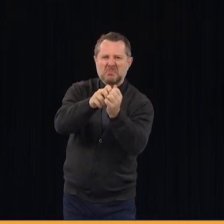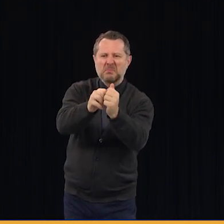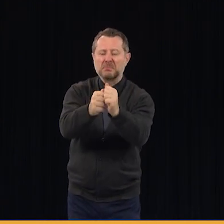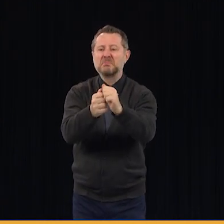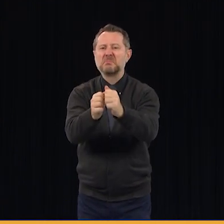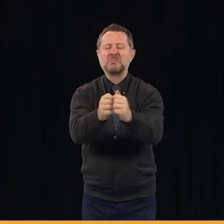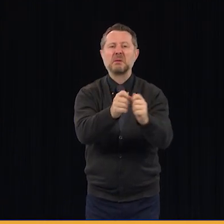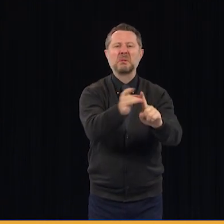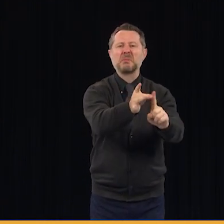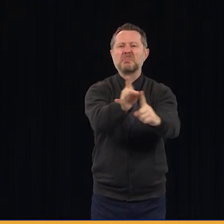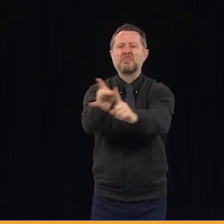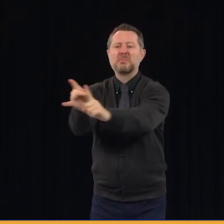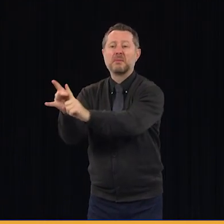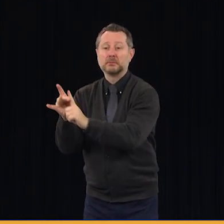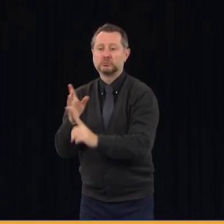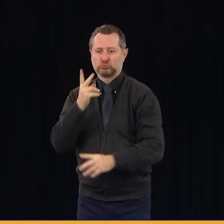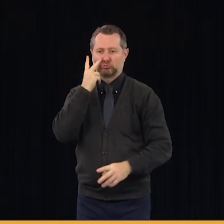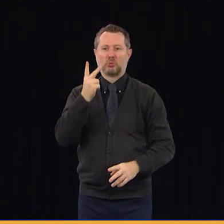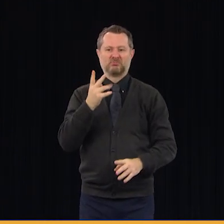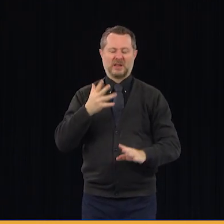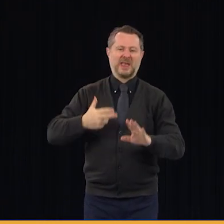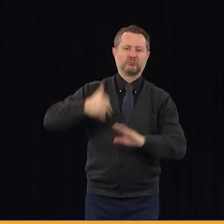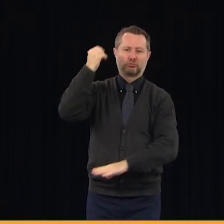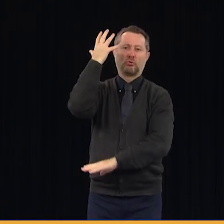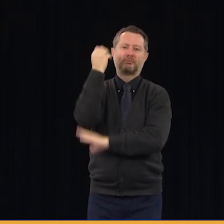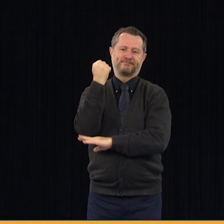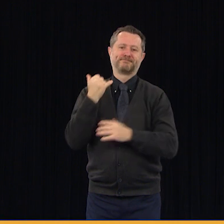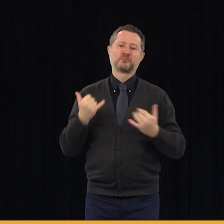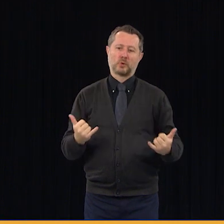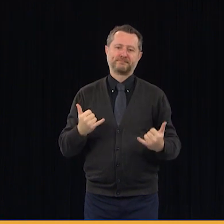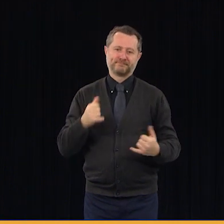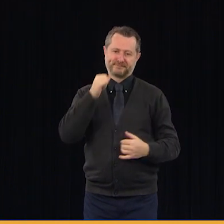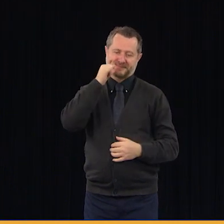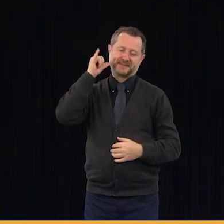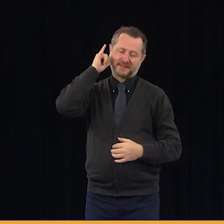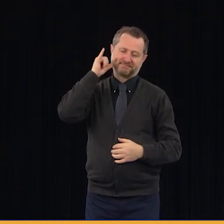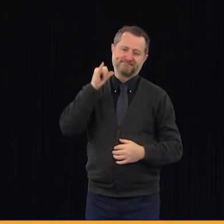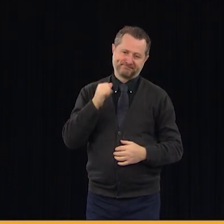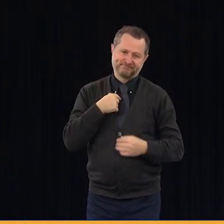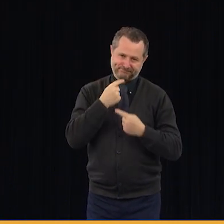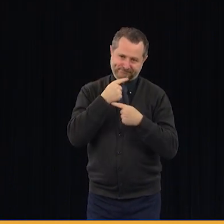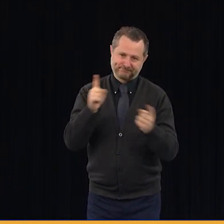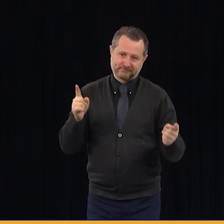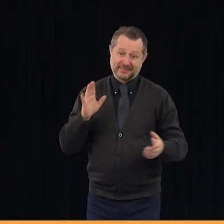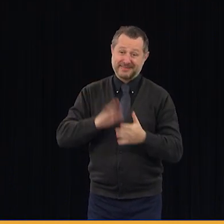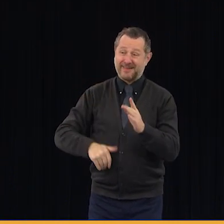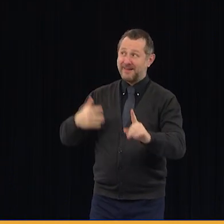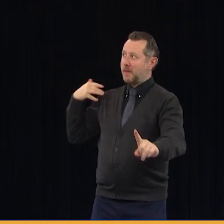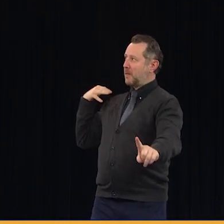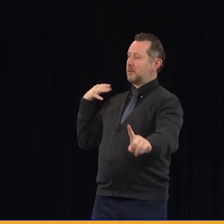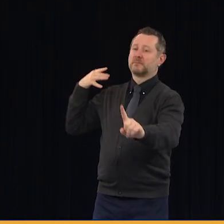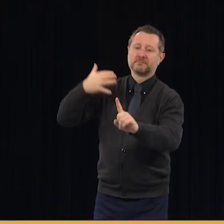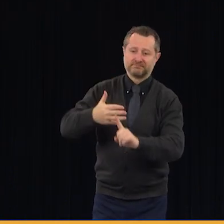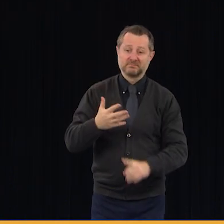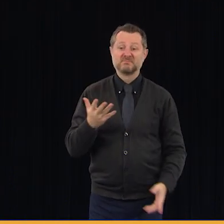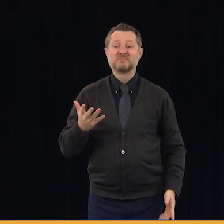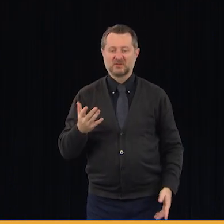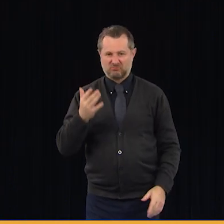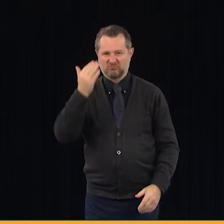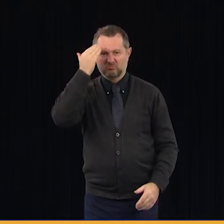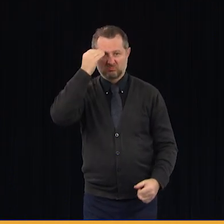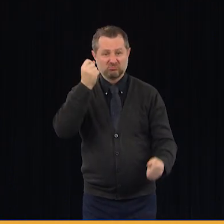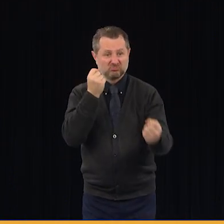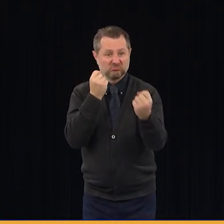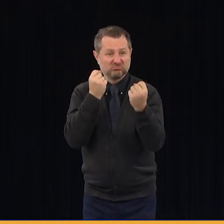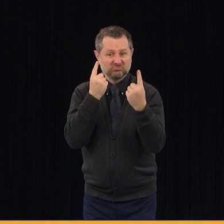more lives yesterday than we have to date. We understand, and all the experts have said,